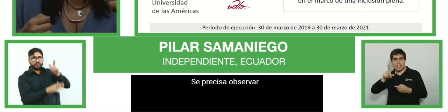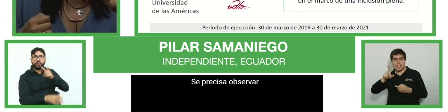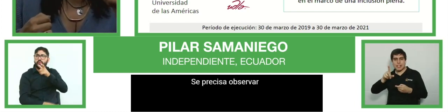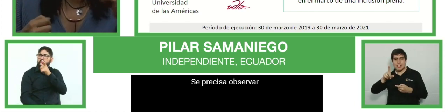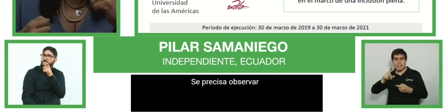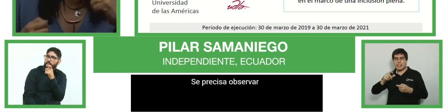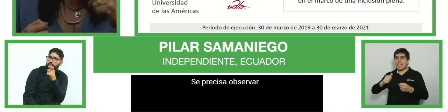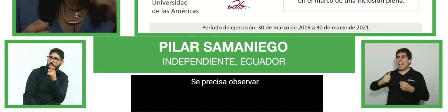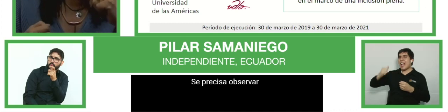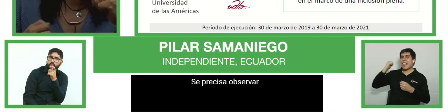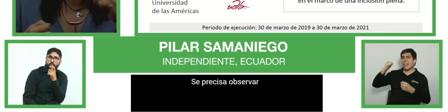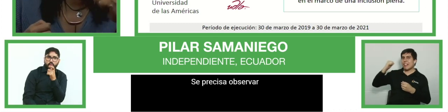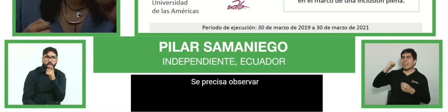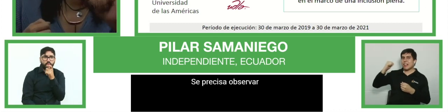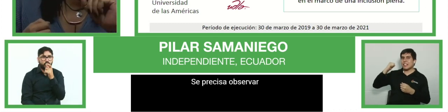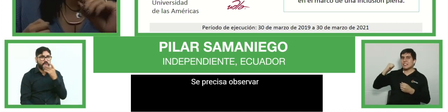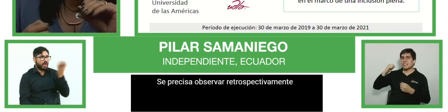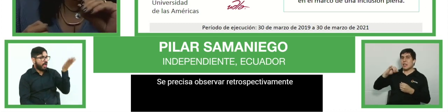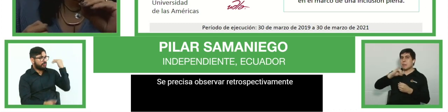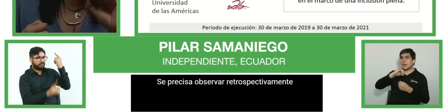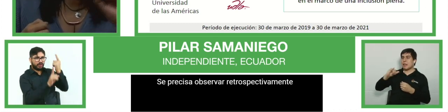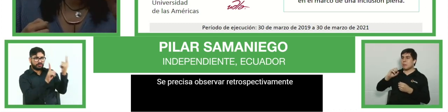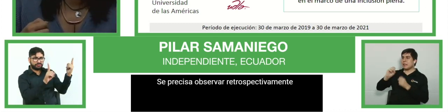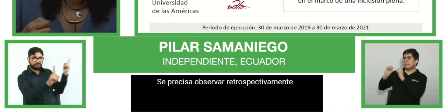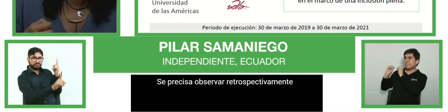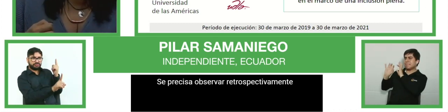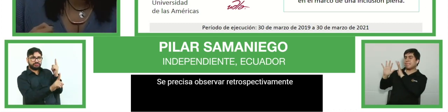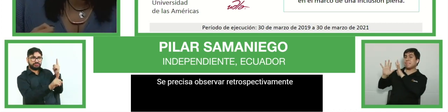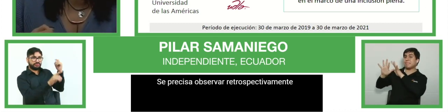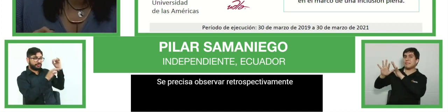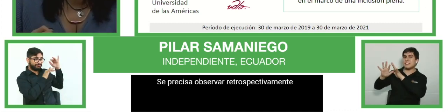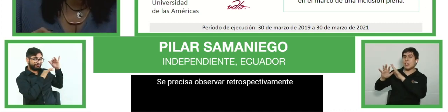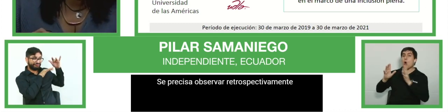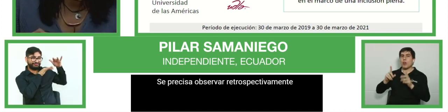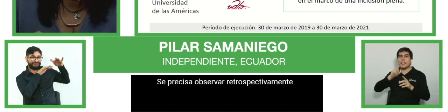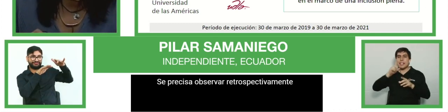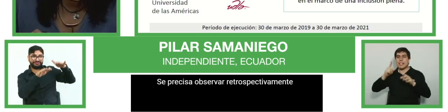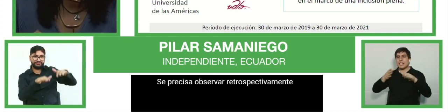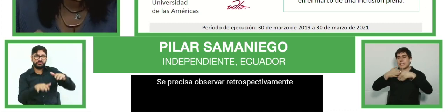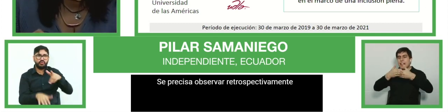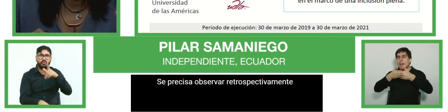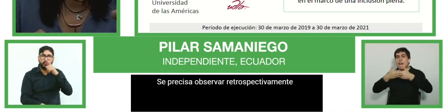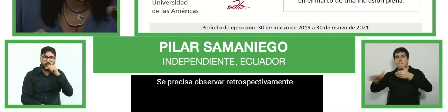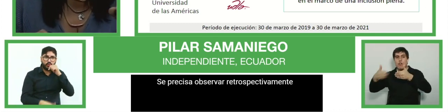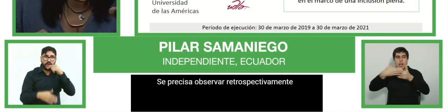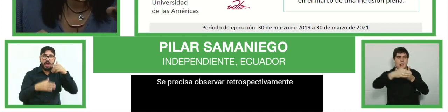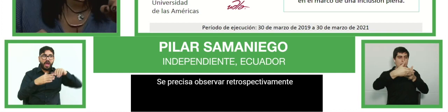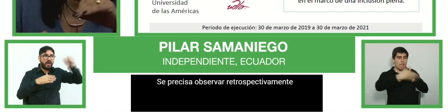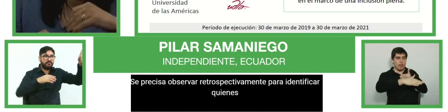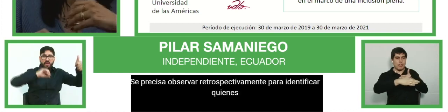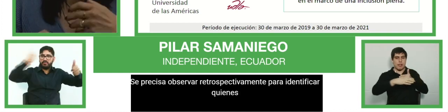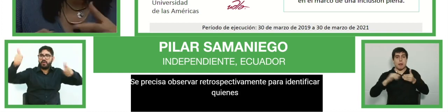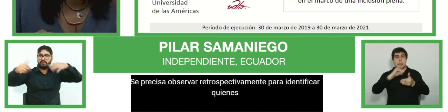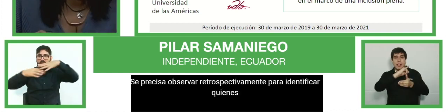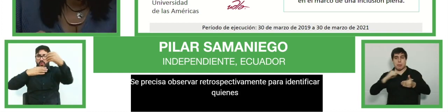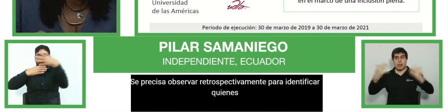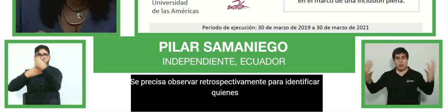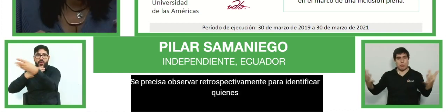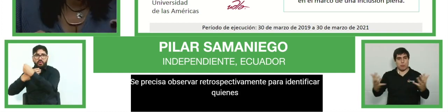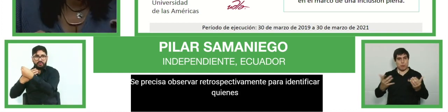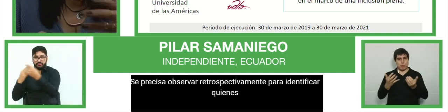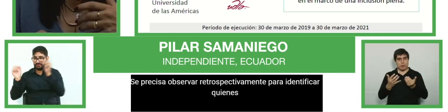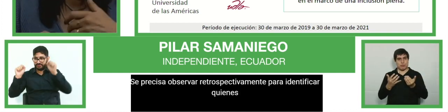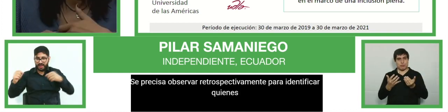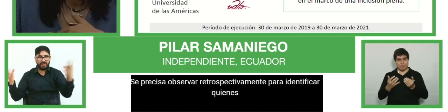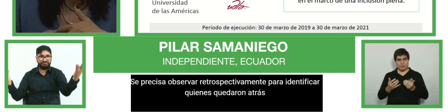who are out now, and what are we going to do about that? Evidently, the young